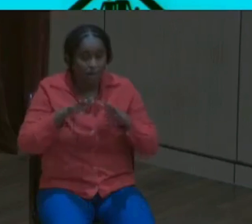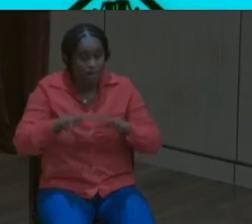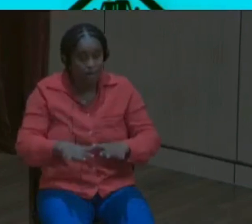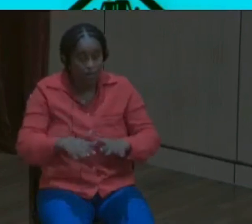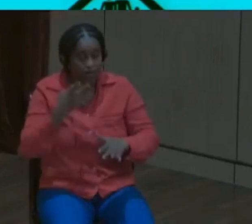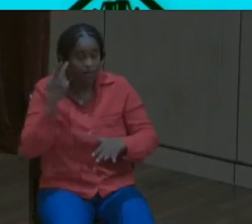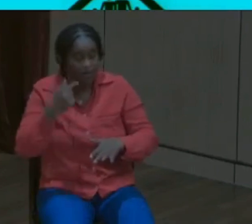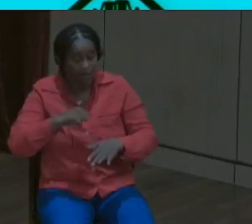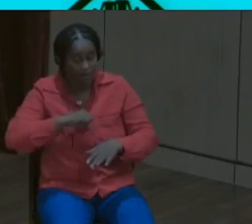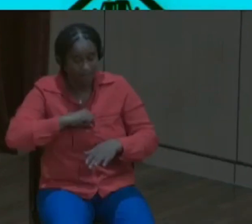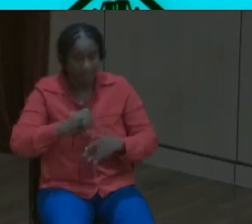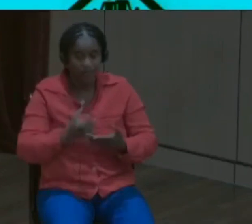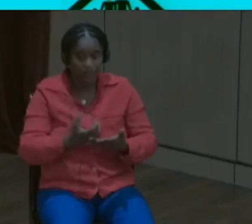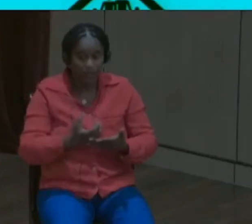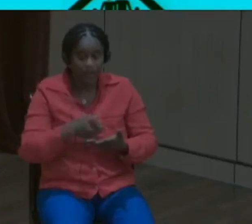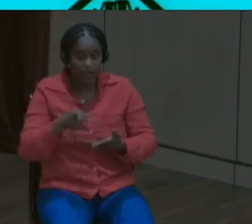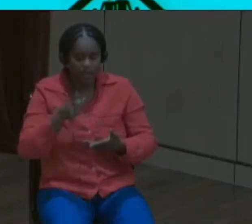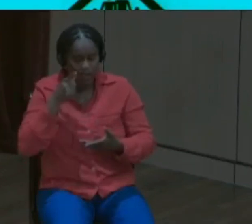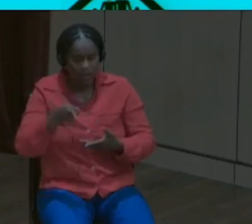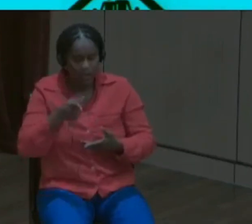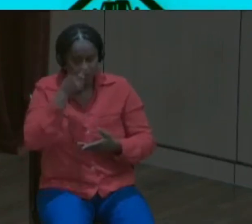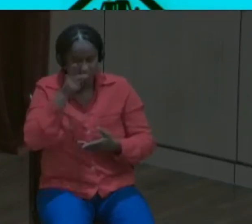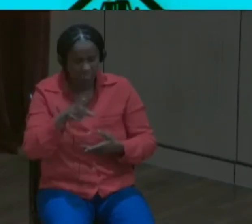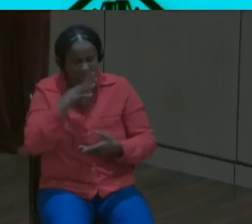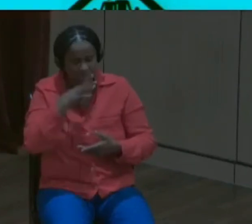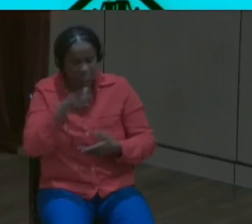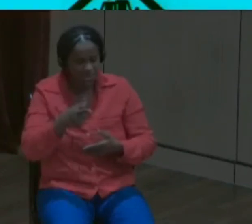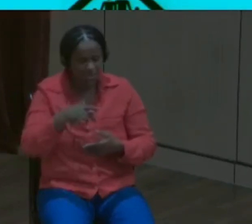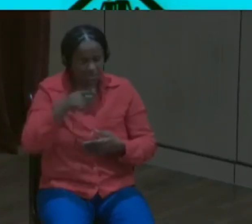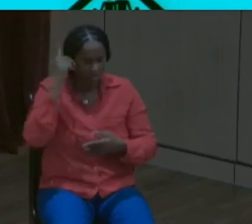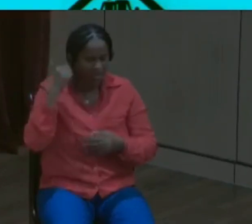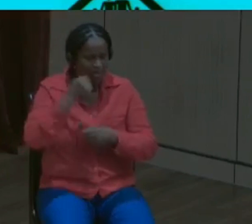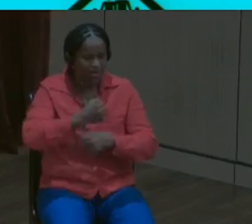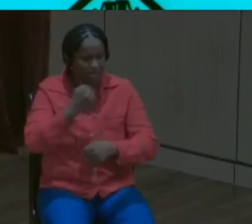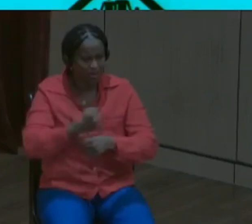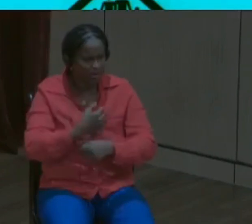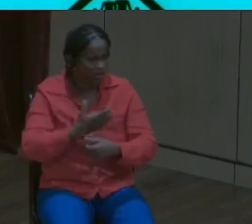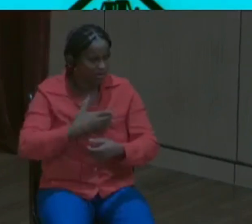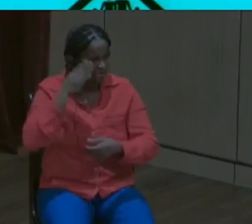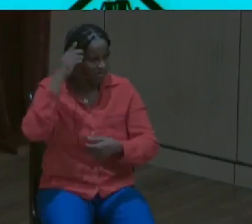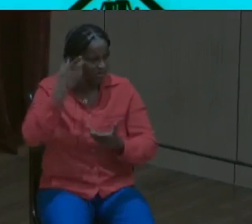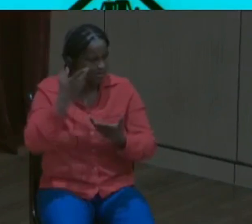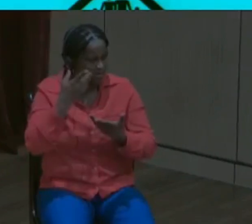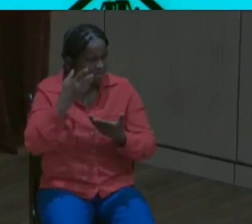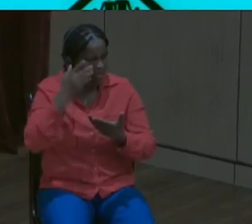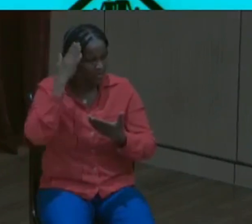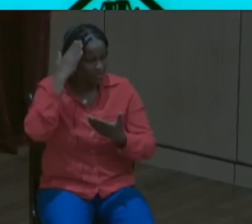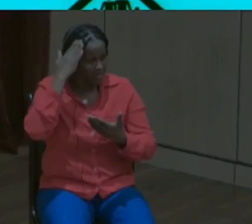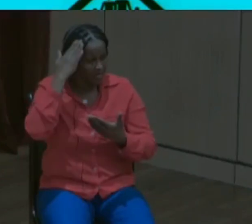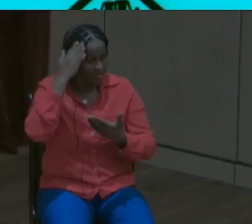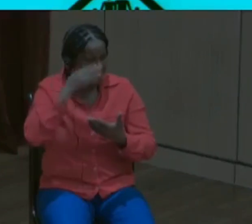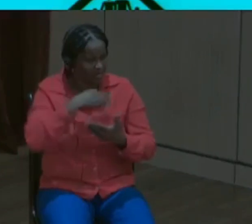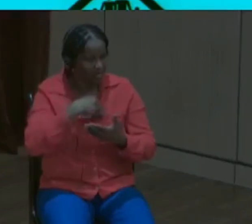was a psychiatrist. So my interest in him was he was a psychiatrist. I'm a psychiatrist by training. And then I read his book, and